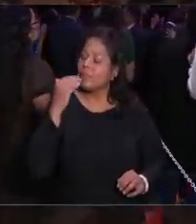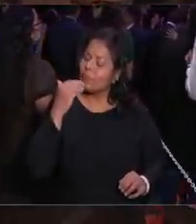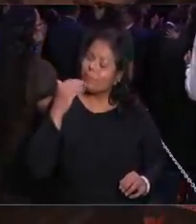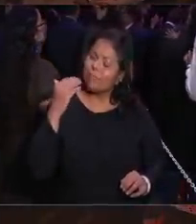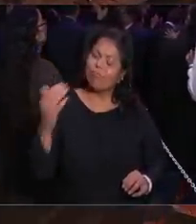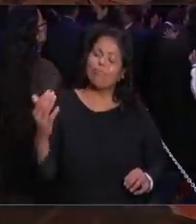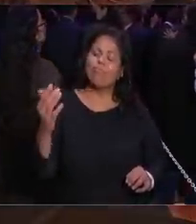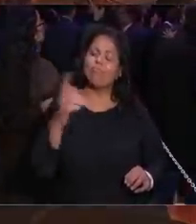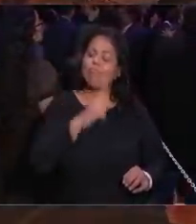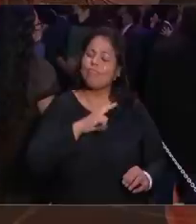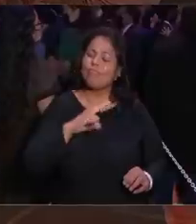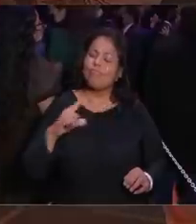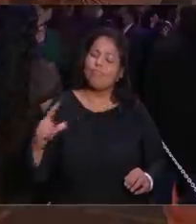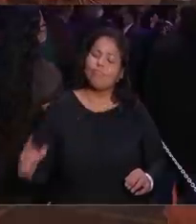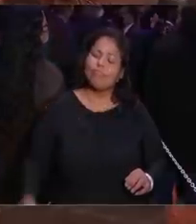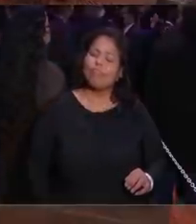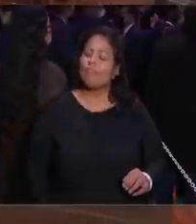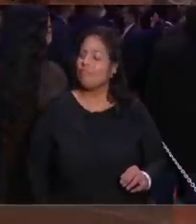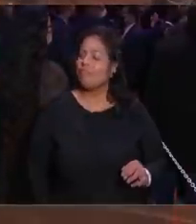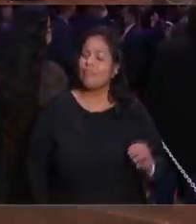Gracias, Señor. Gracias.